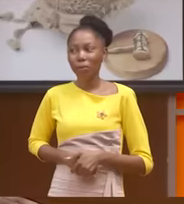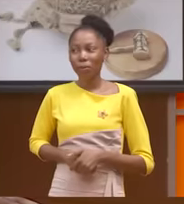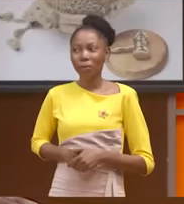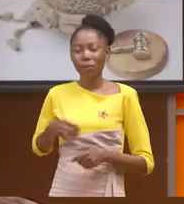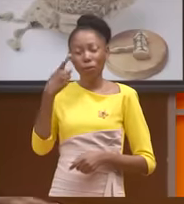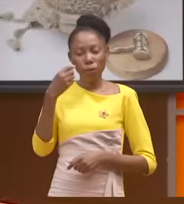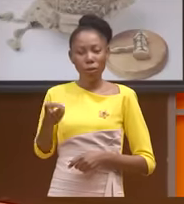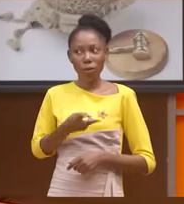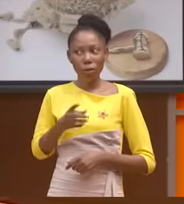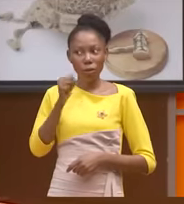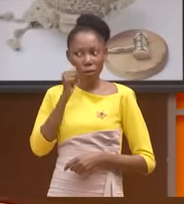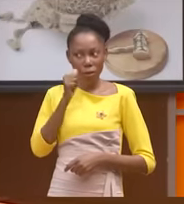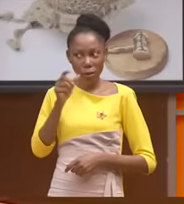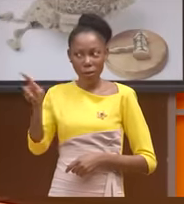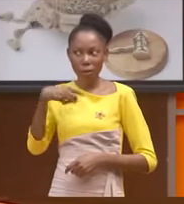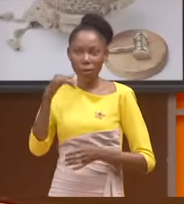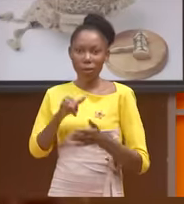For the 2 girls, they will be receiving